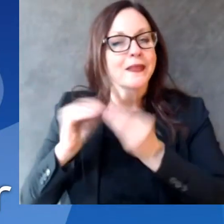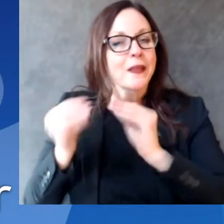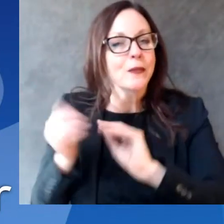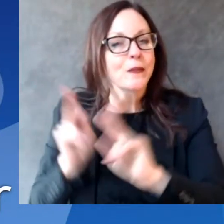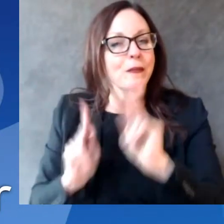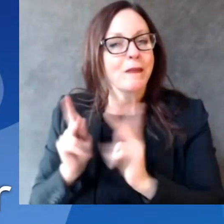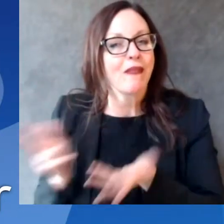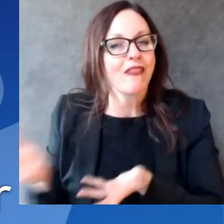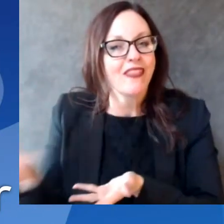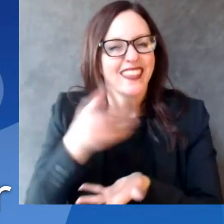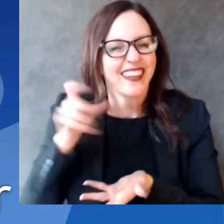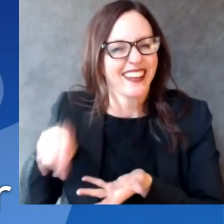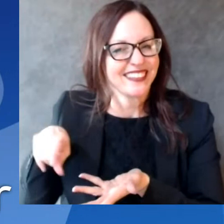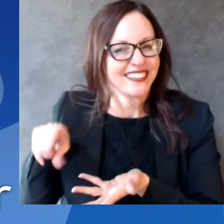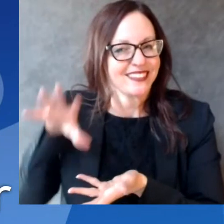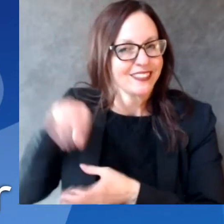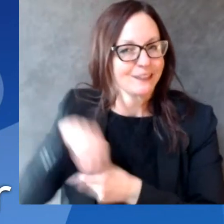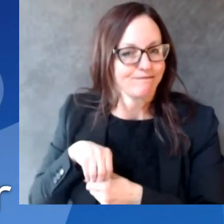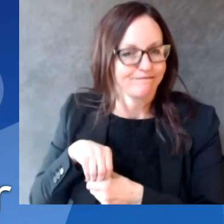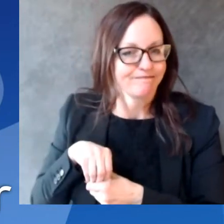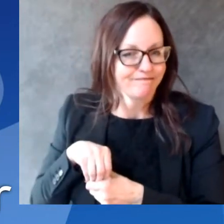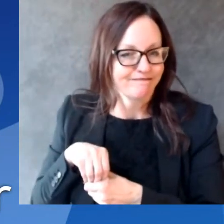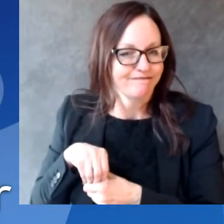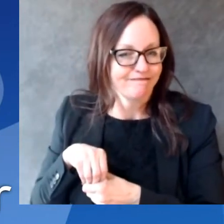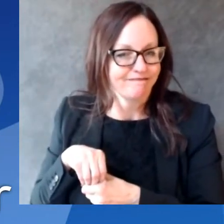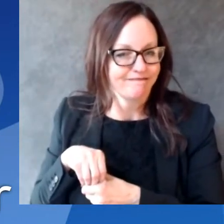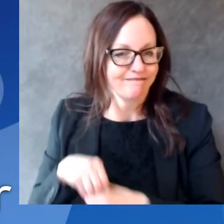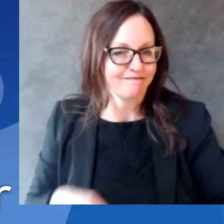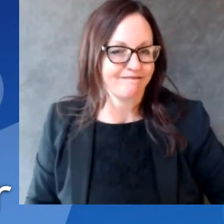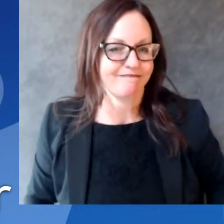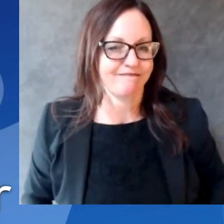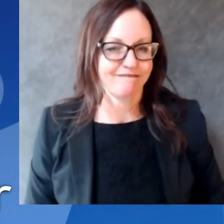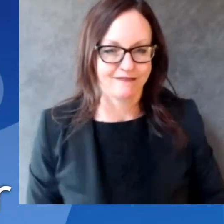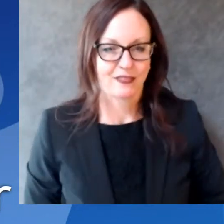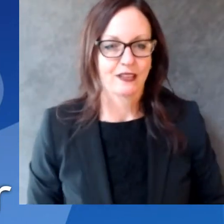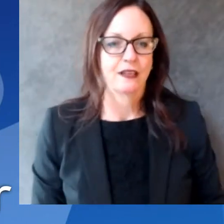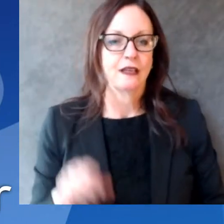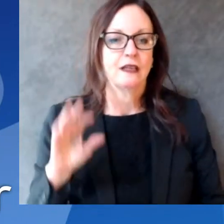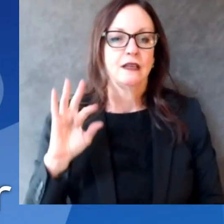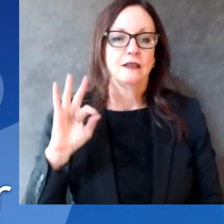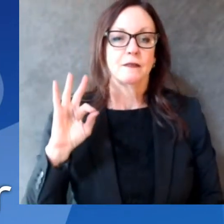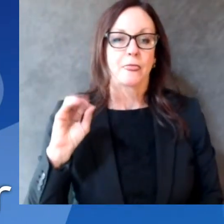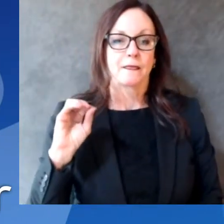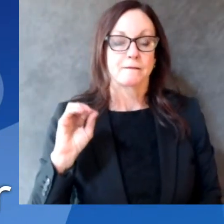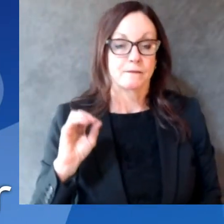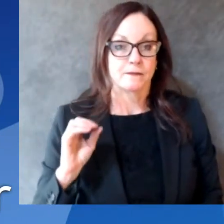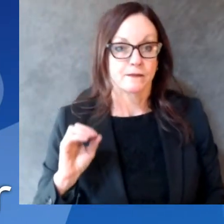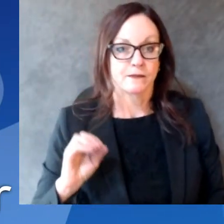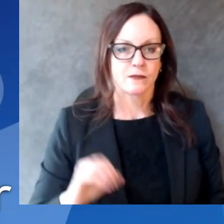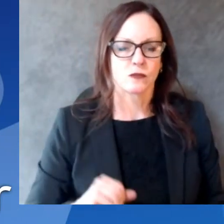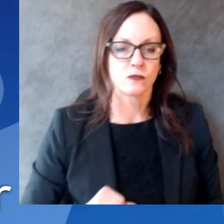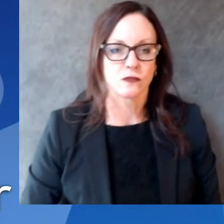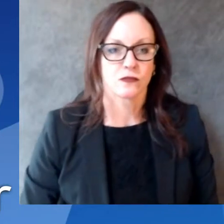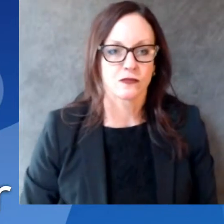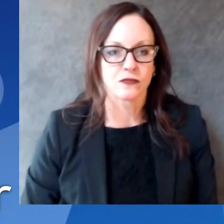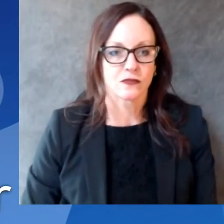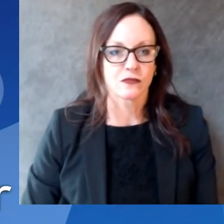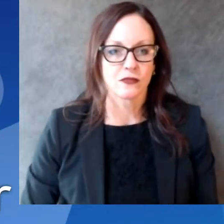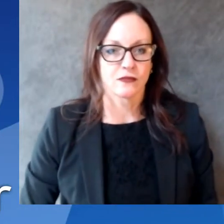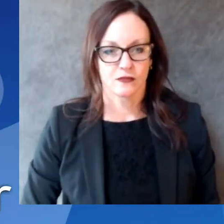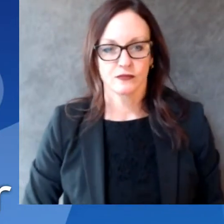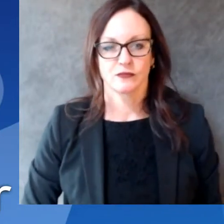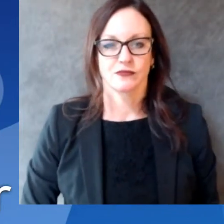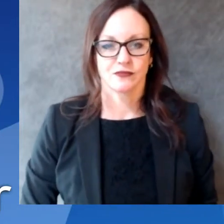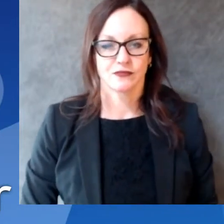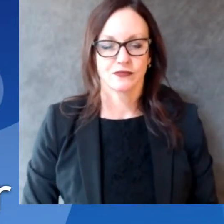Hi there. It's been nearly 3.5 months, I believe, since people 65 and older in Wisconsin became eligible for the